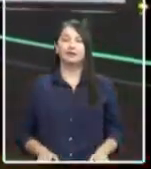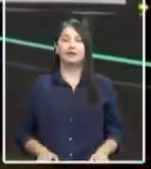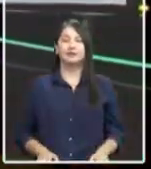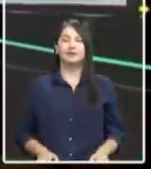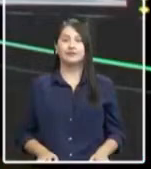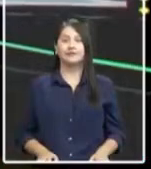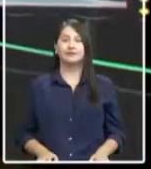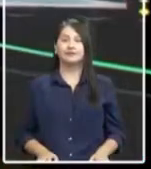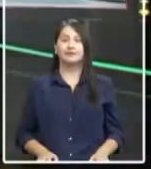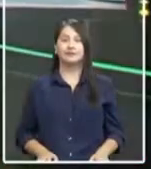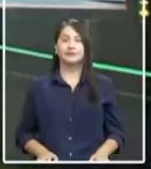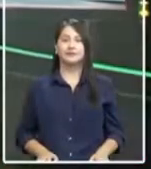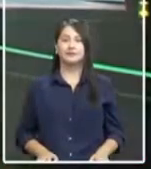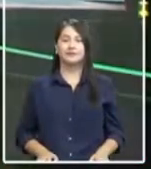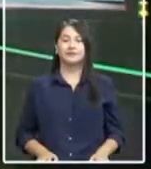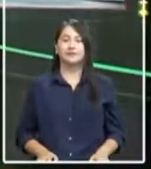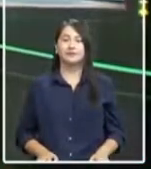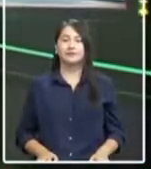todos.